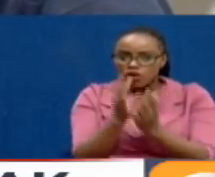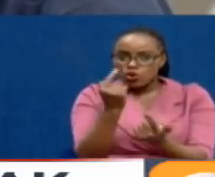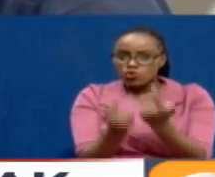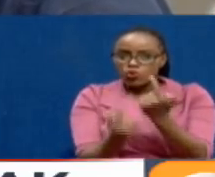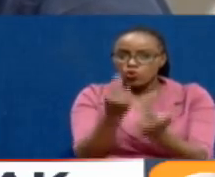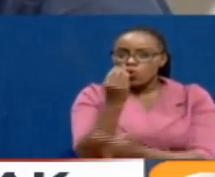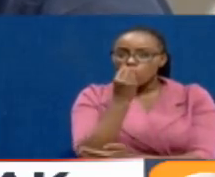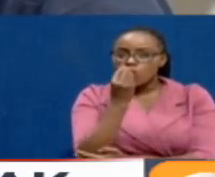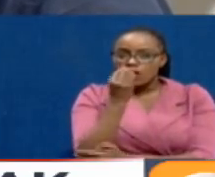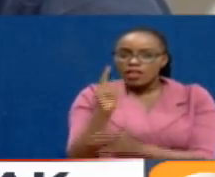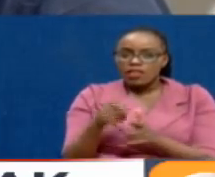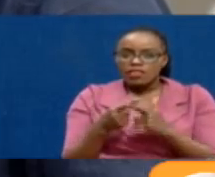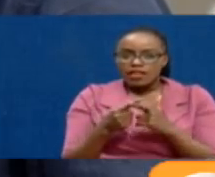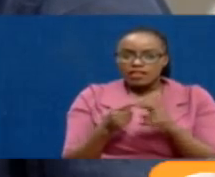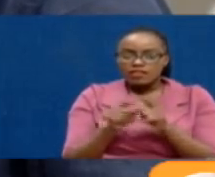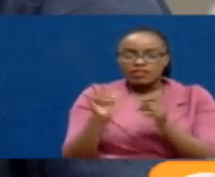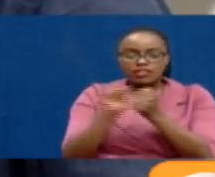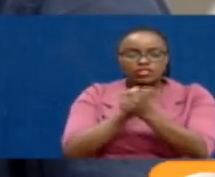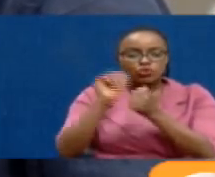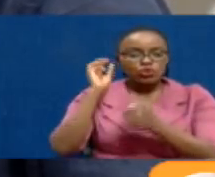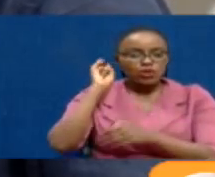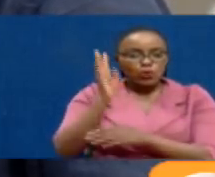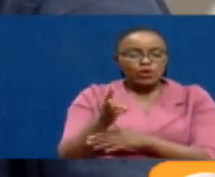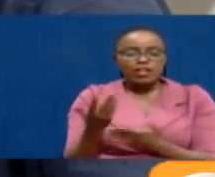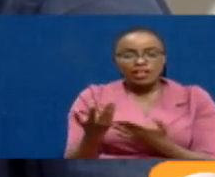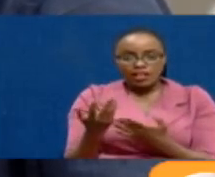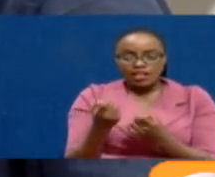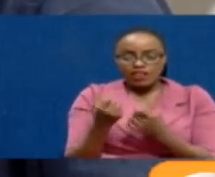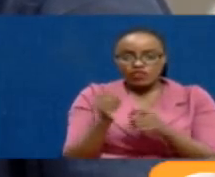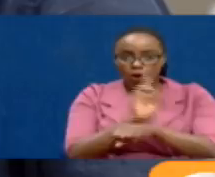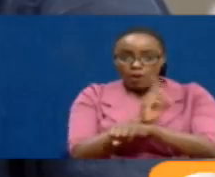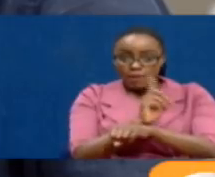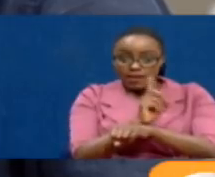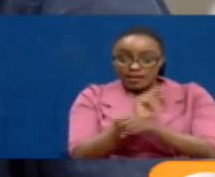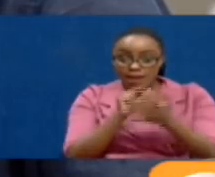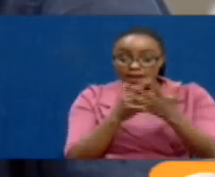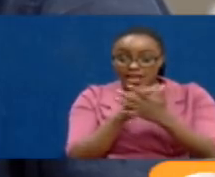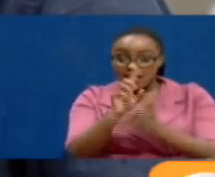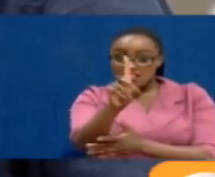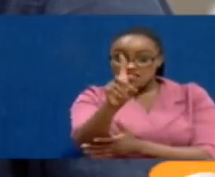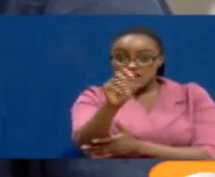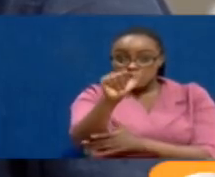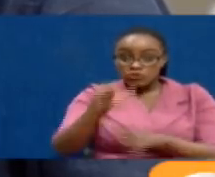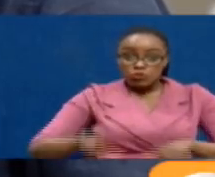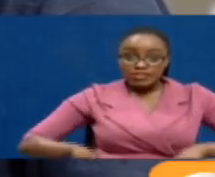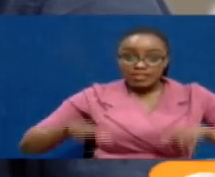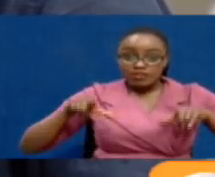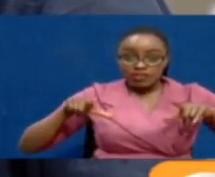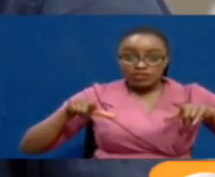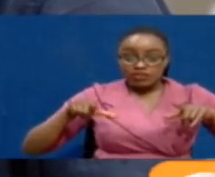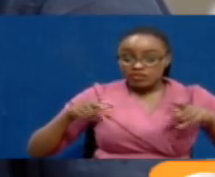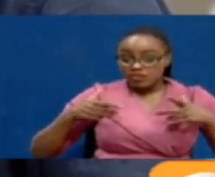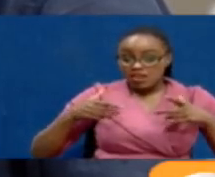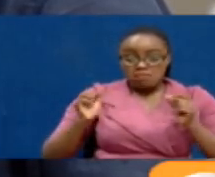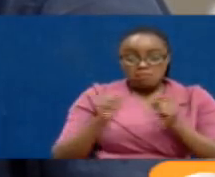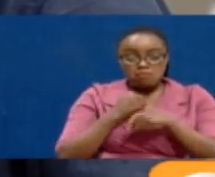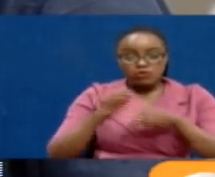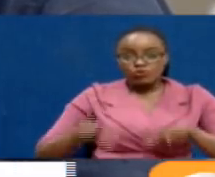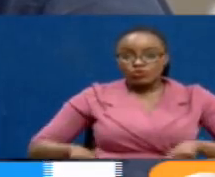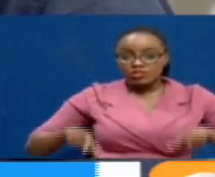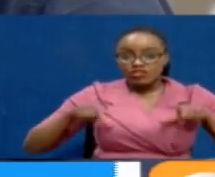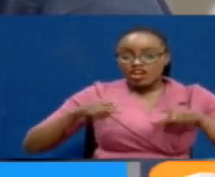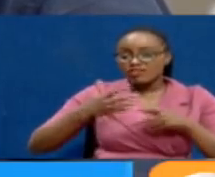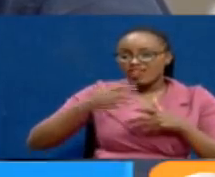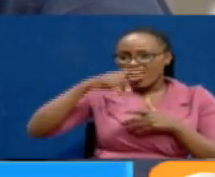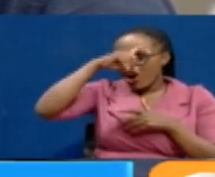or heat it, then it will be destroyed just for a few minutes. So no virus can survive in